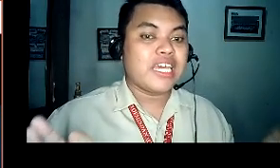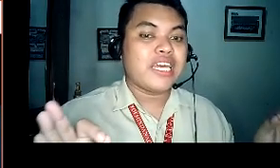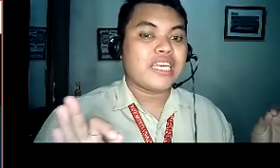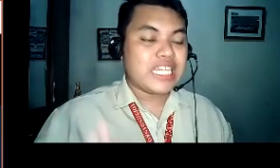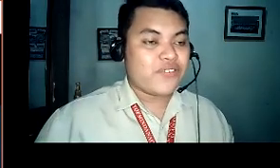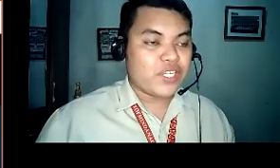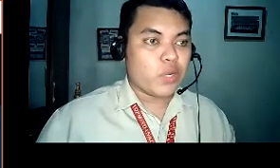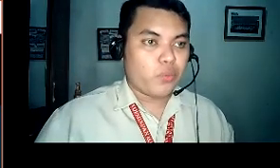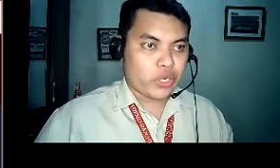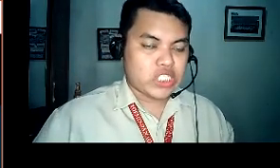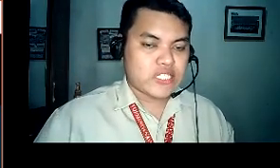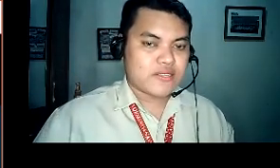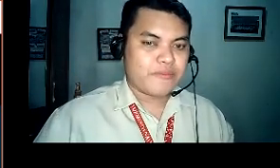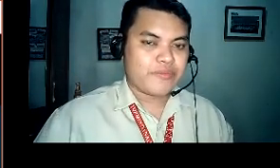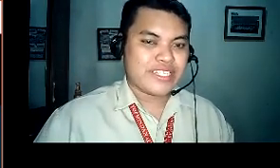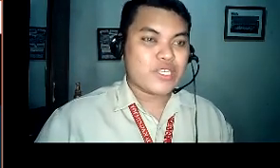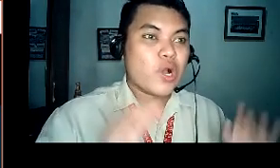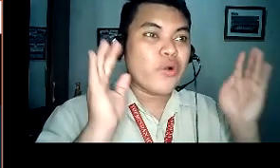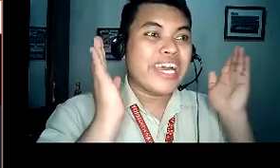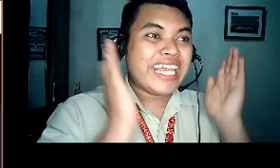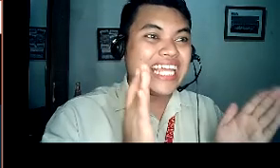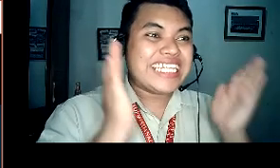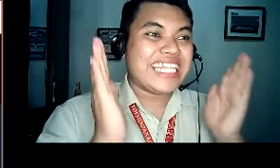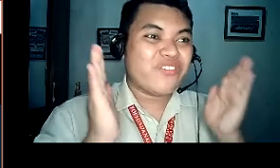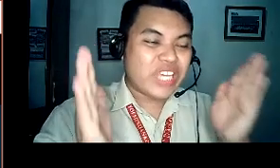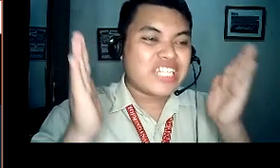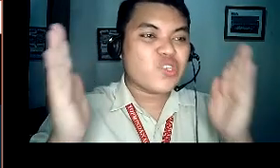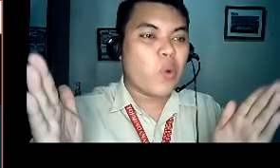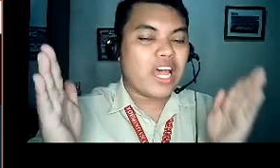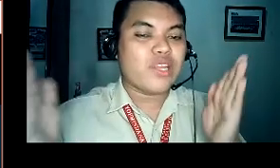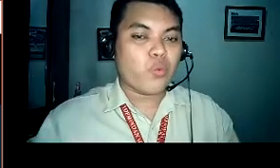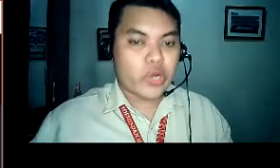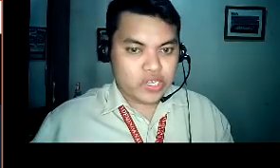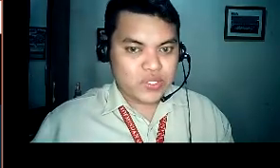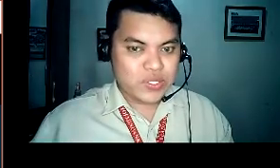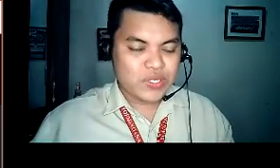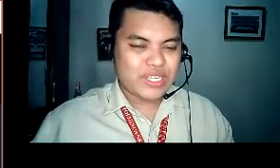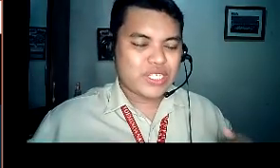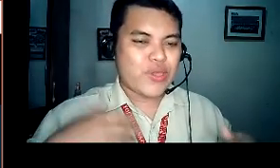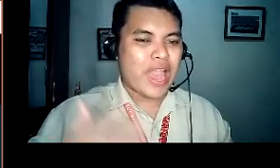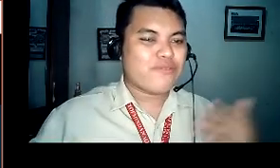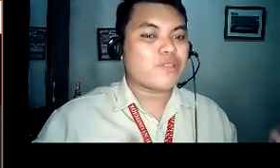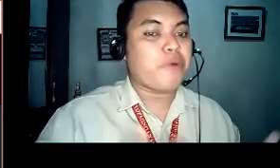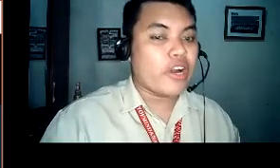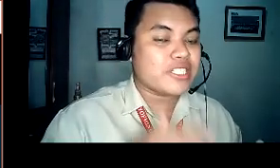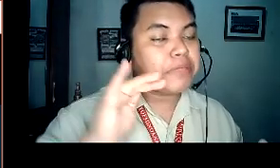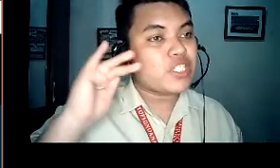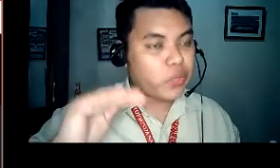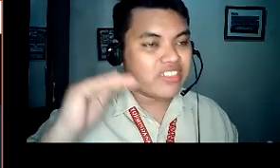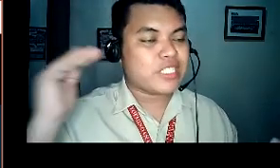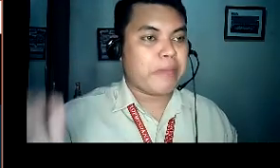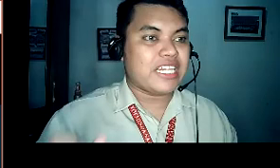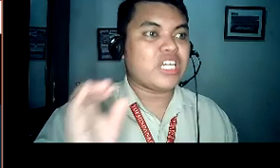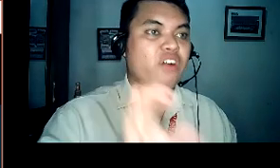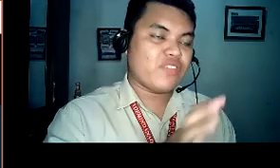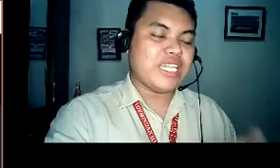spelling individual words. So individual words. So you have to pause